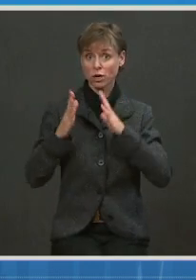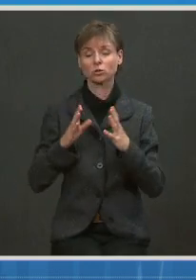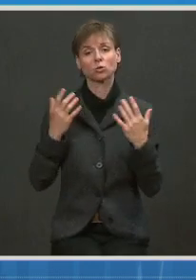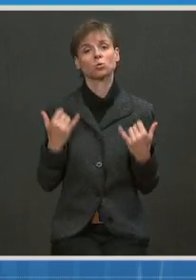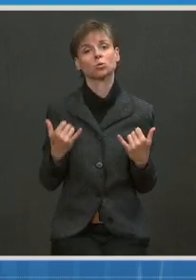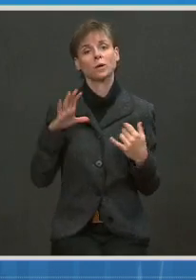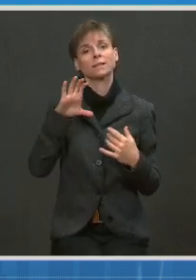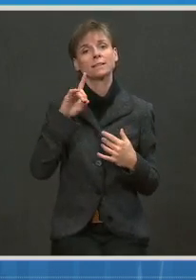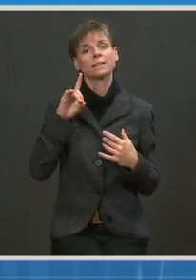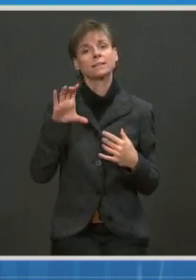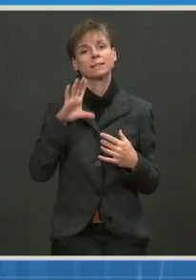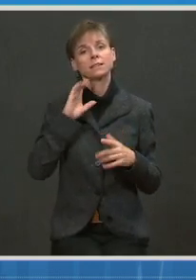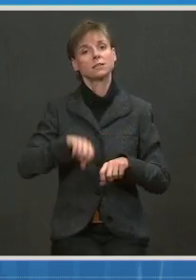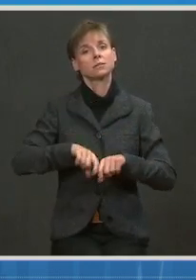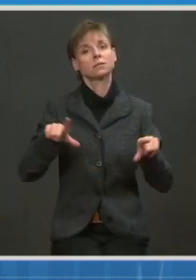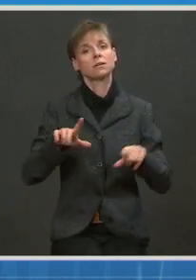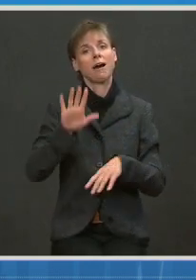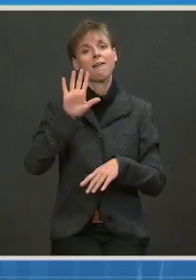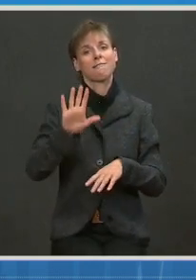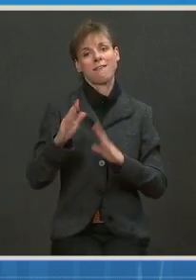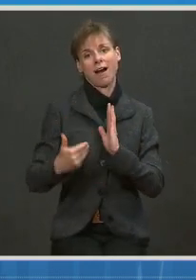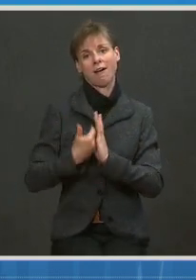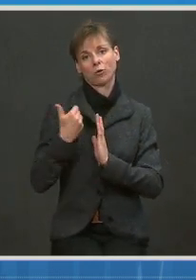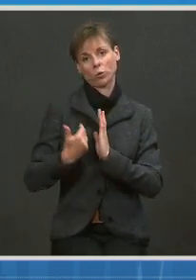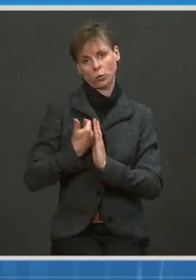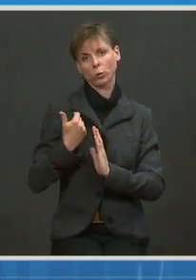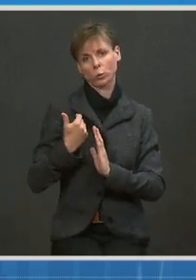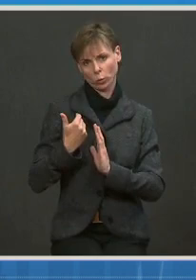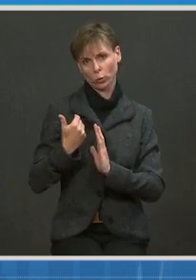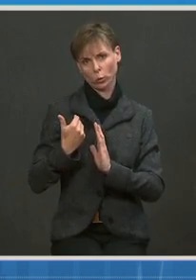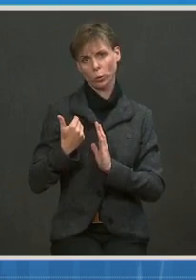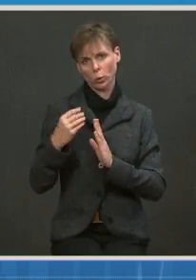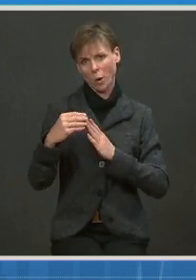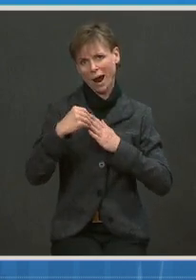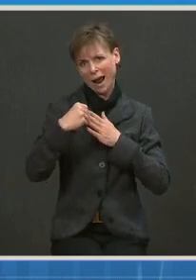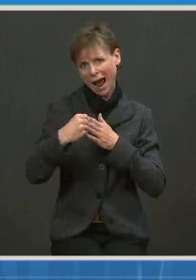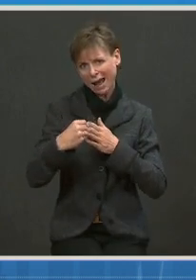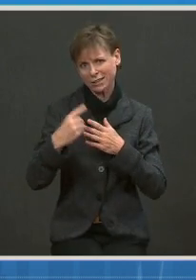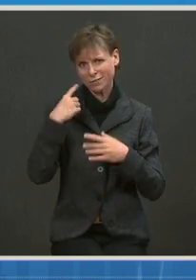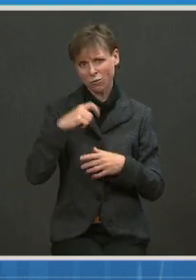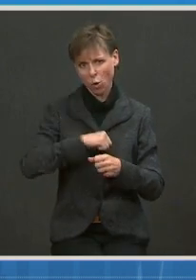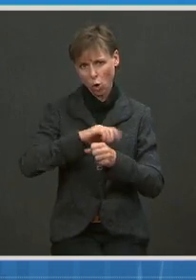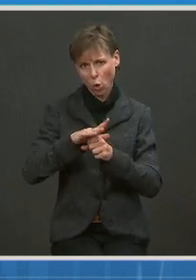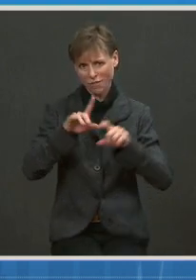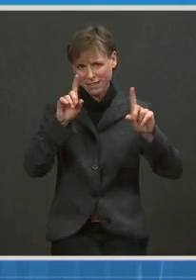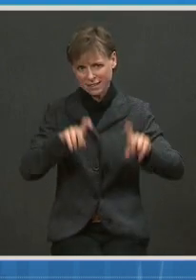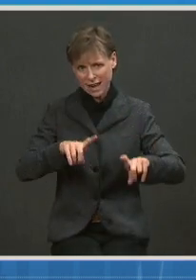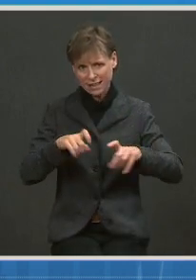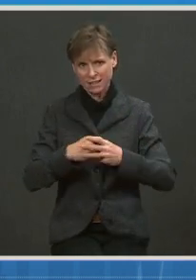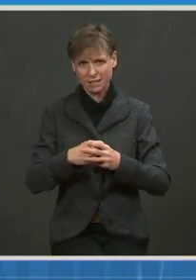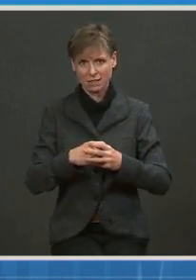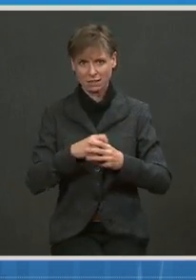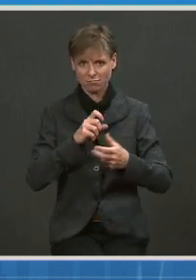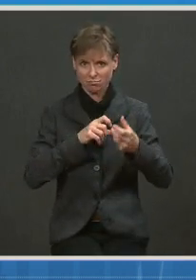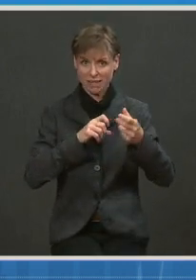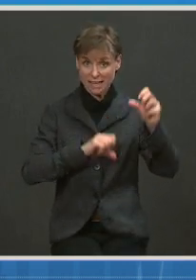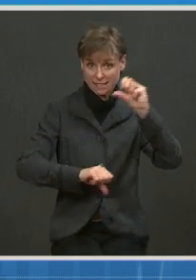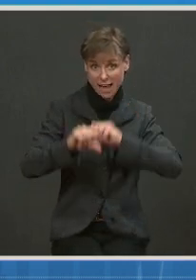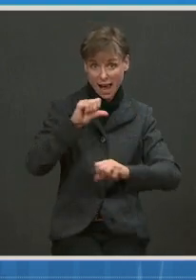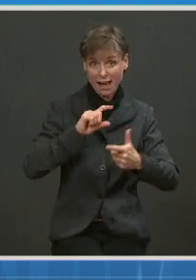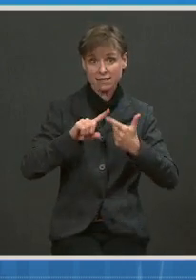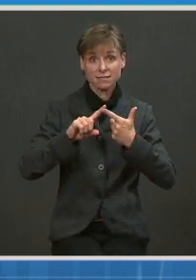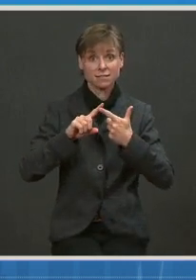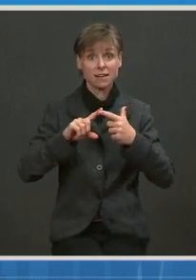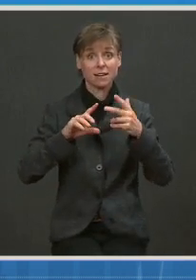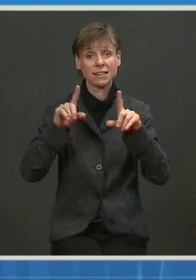5 updated guidance documents on COVID-19 testing, building on the latest science, available testing options, and what we have